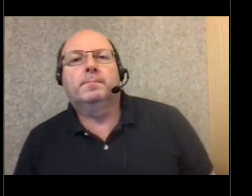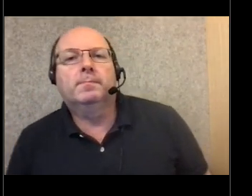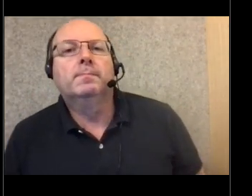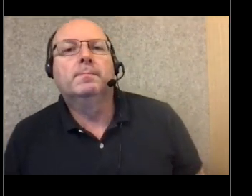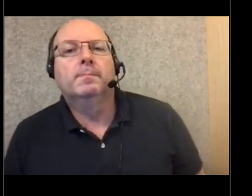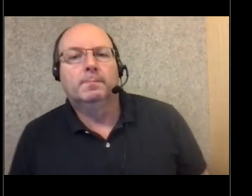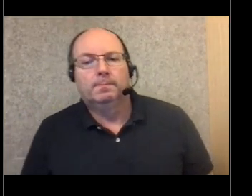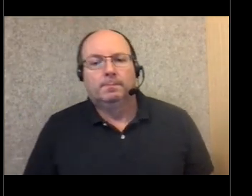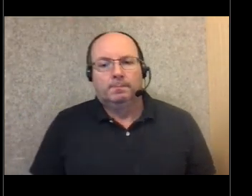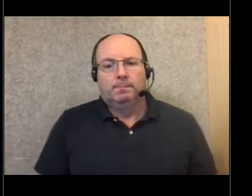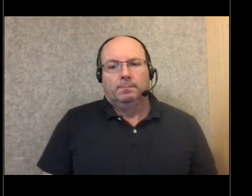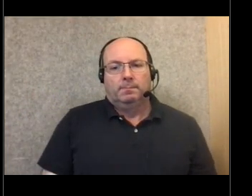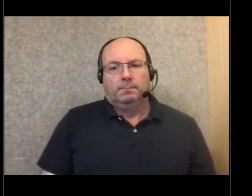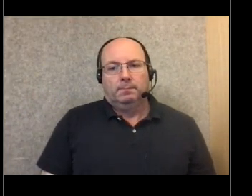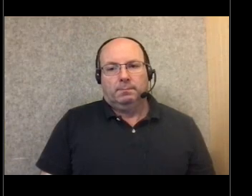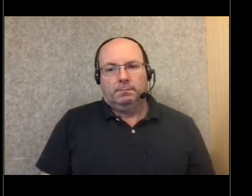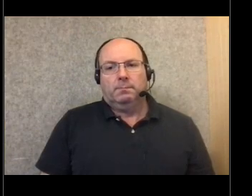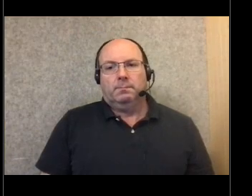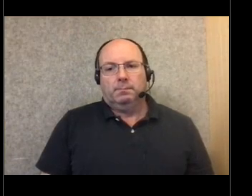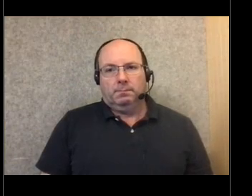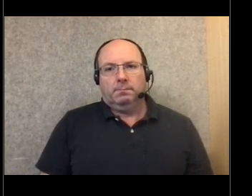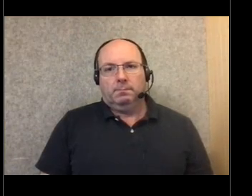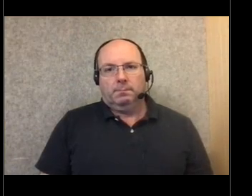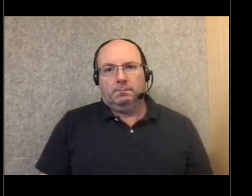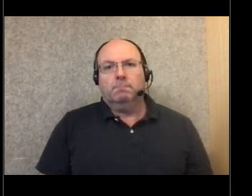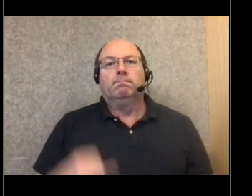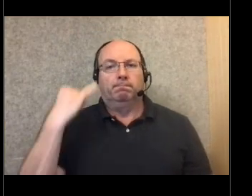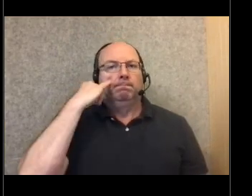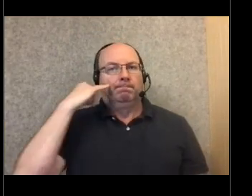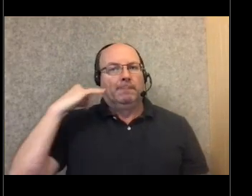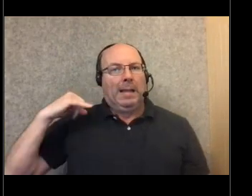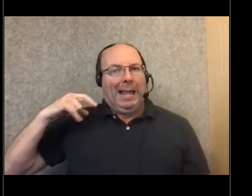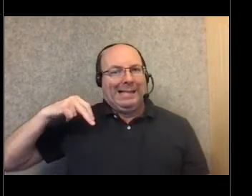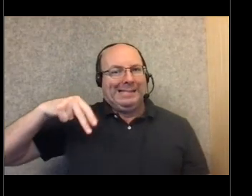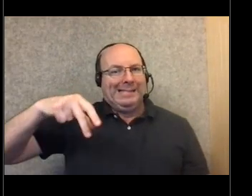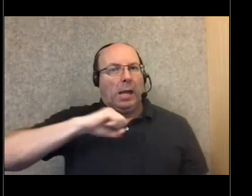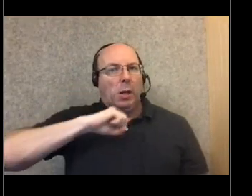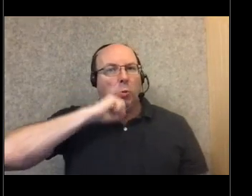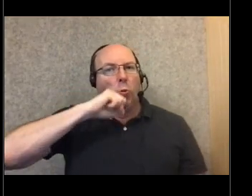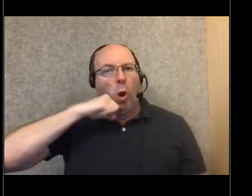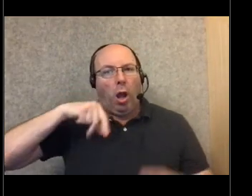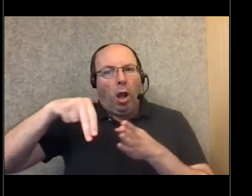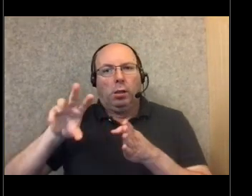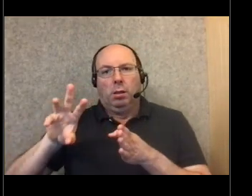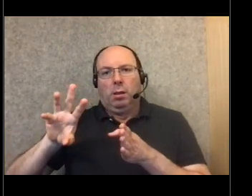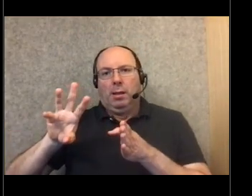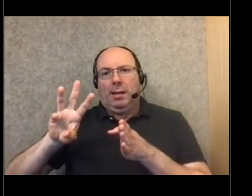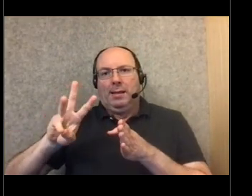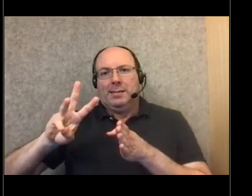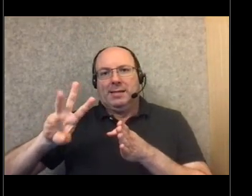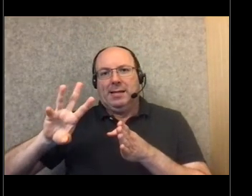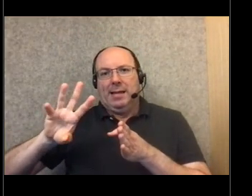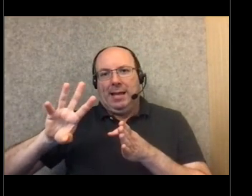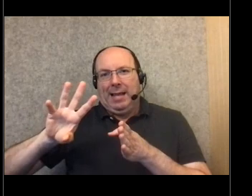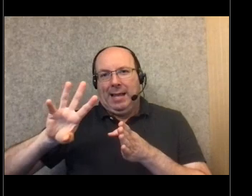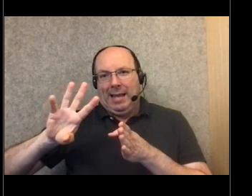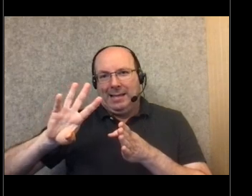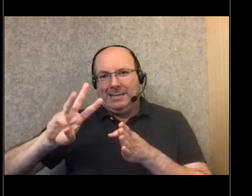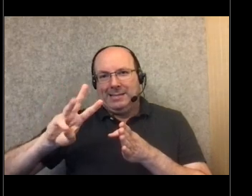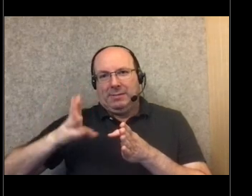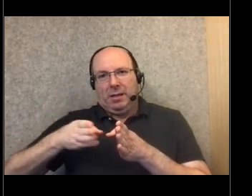a sidewalk that is 6 feet wide and it is steeper than 5%, and I